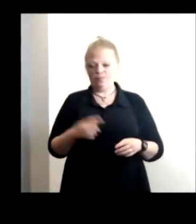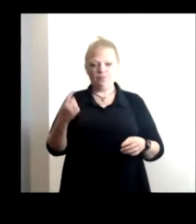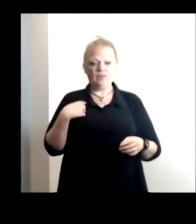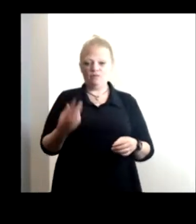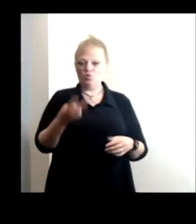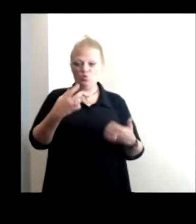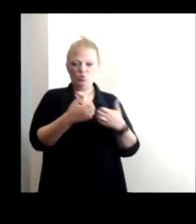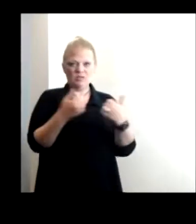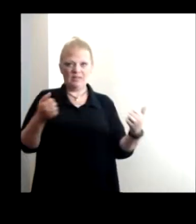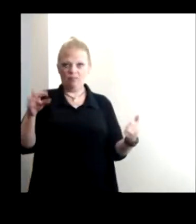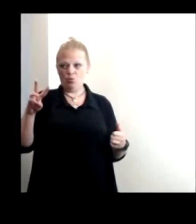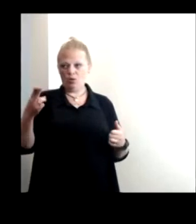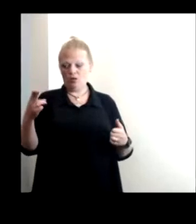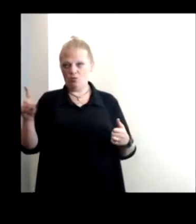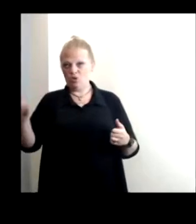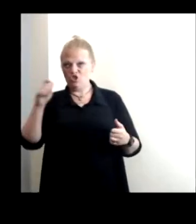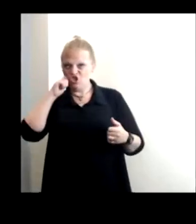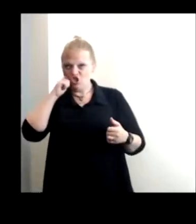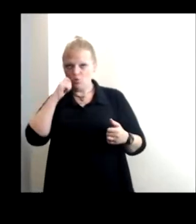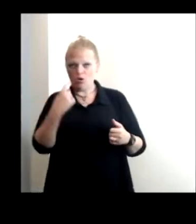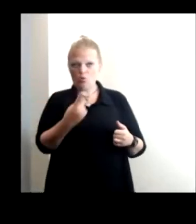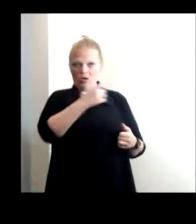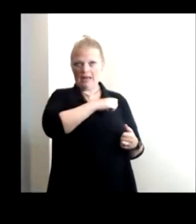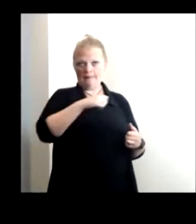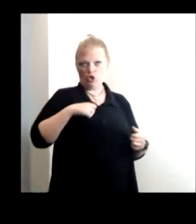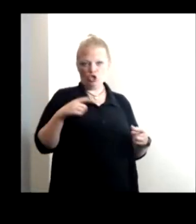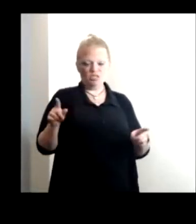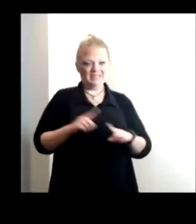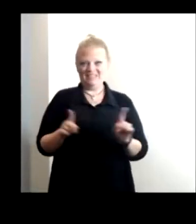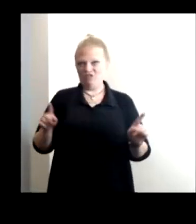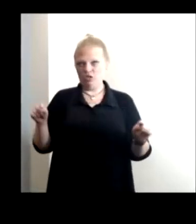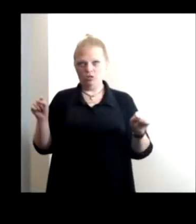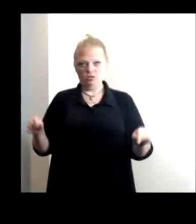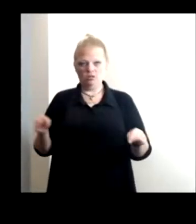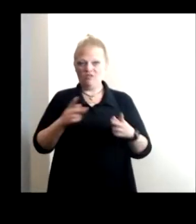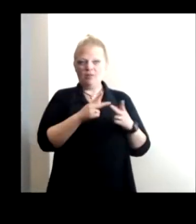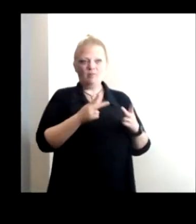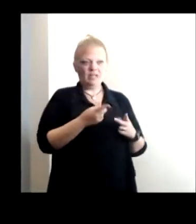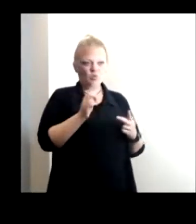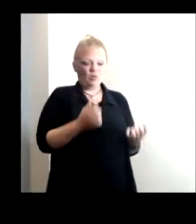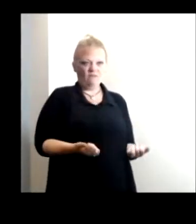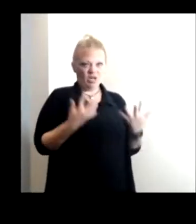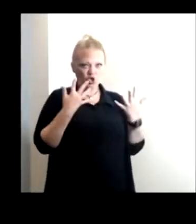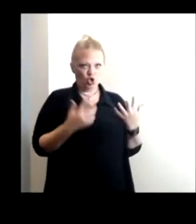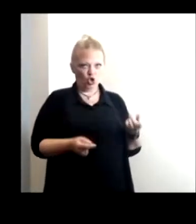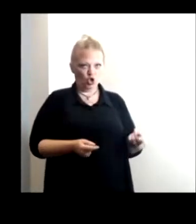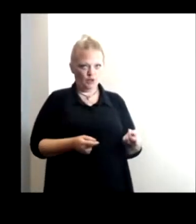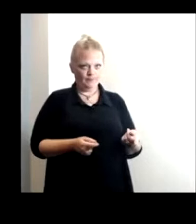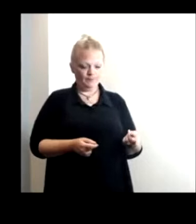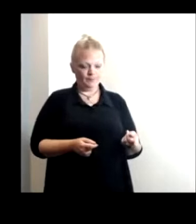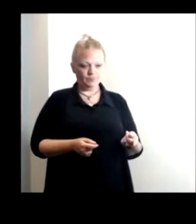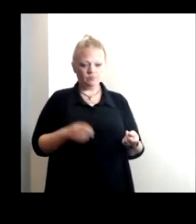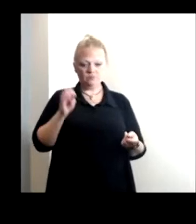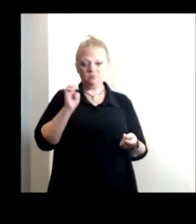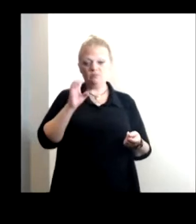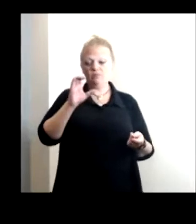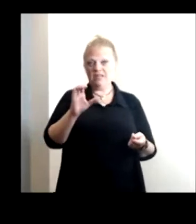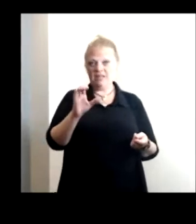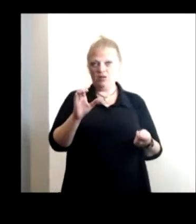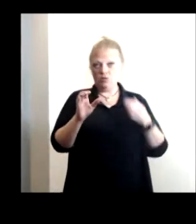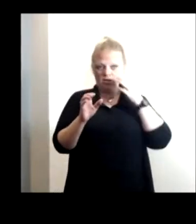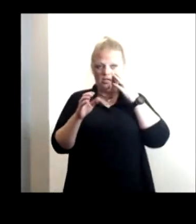separate warehouses, one in Cheektowaga, one in Amherst. It's different from the place where there were fire. And Erie County